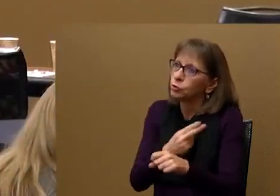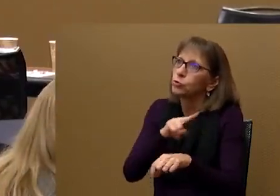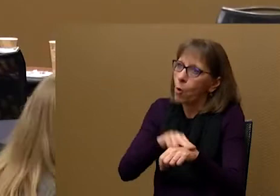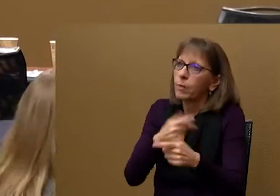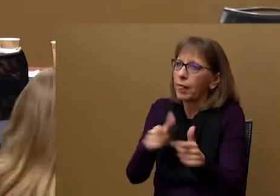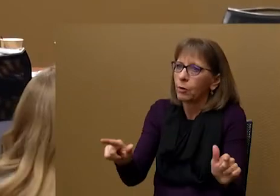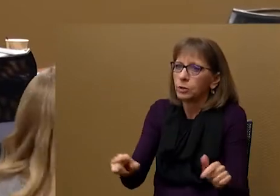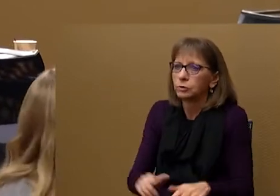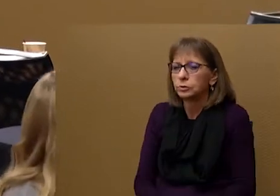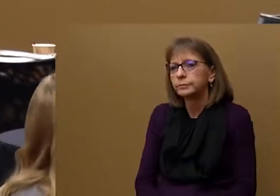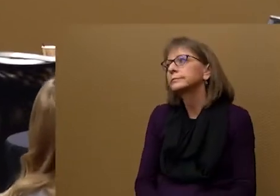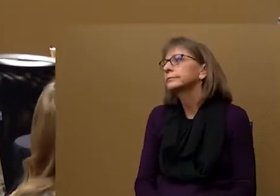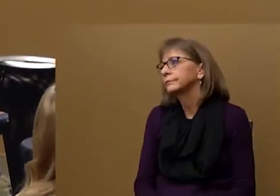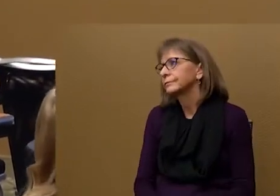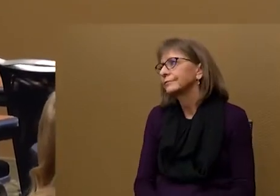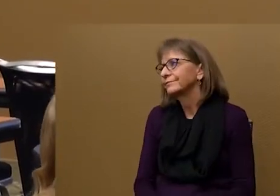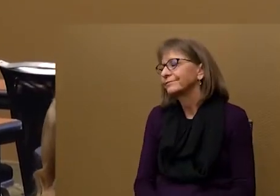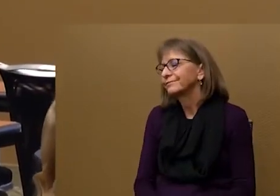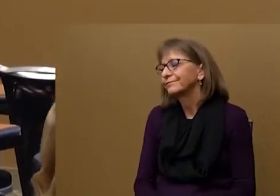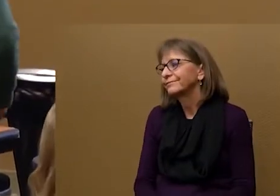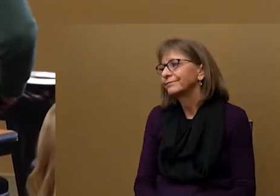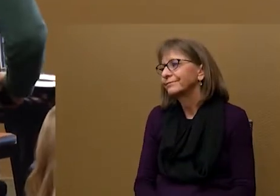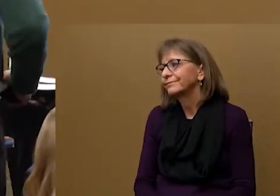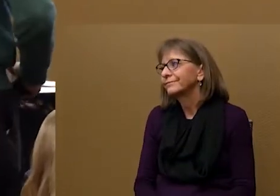Thank you. Thank you. And by the way, not to